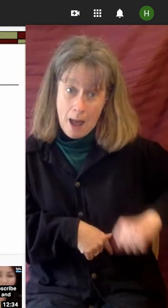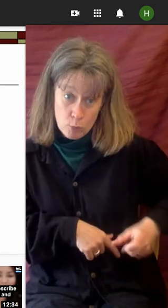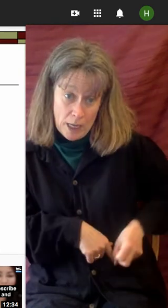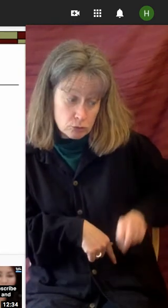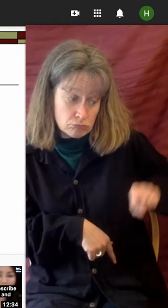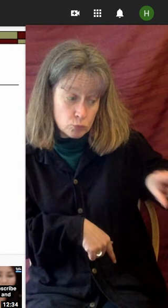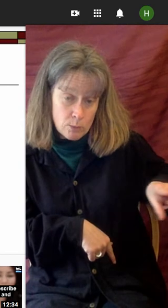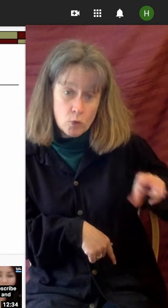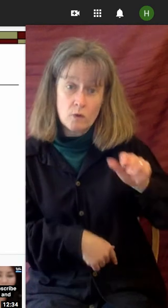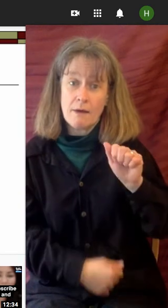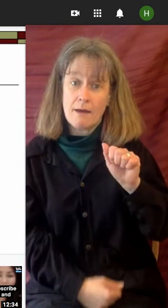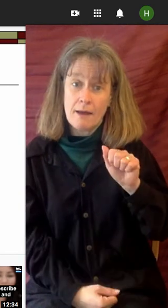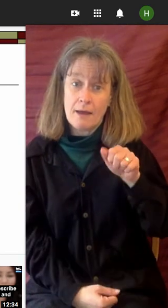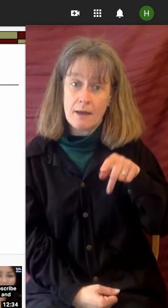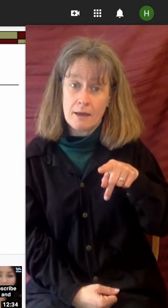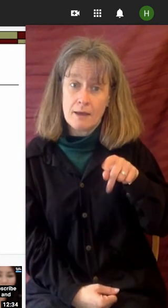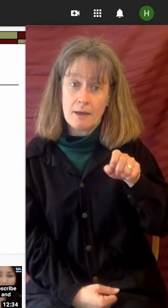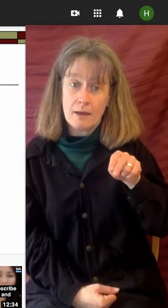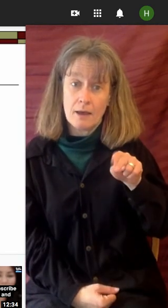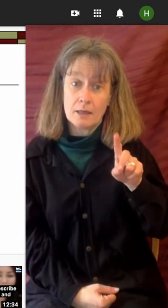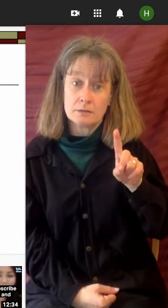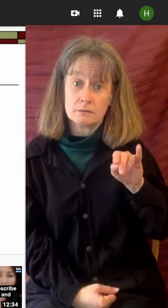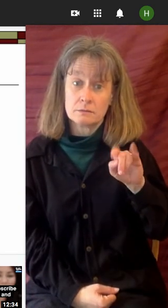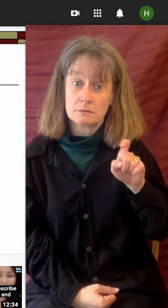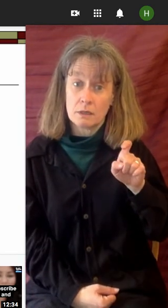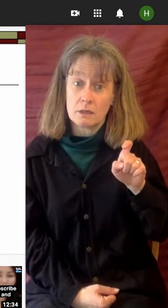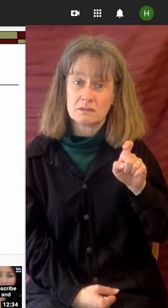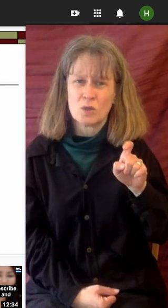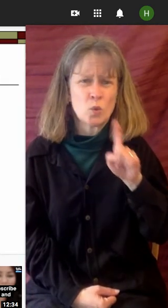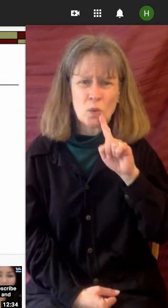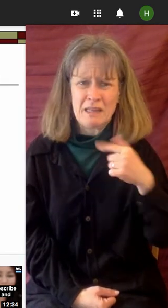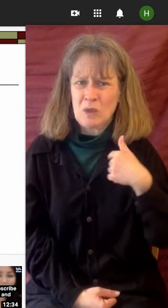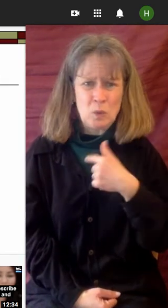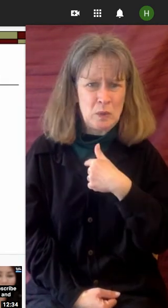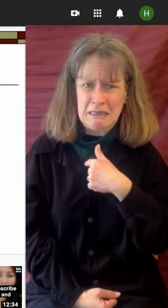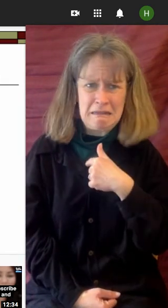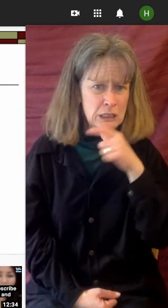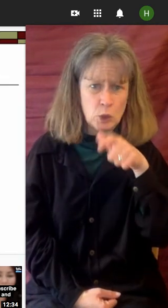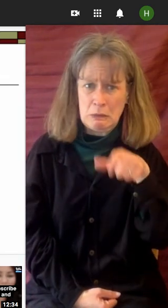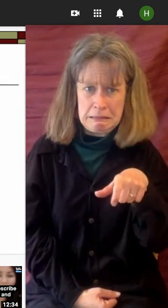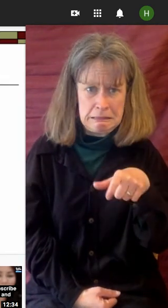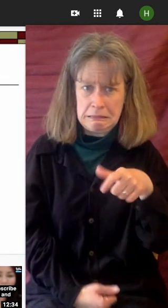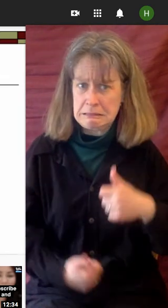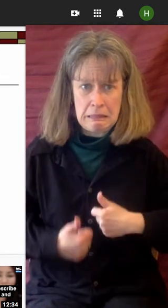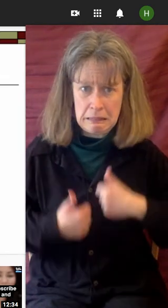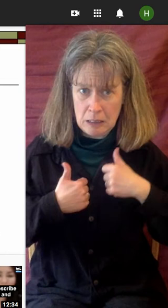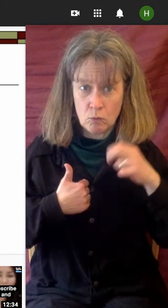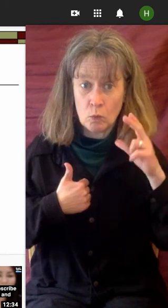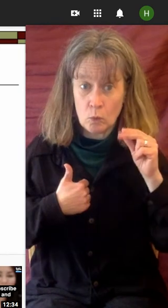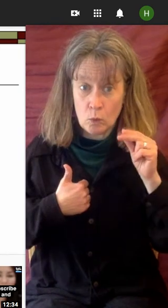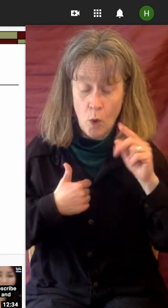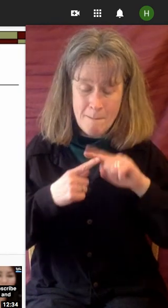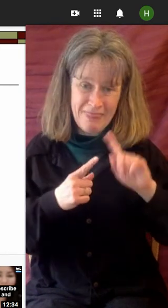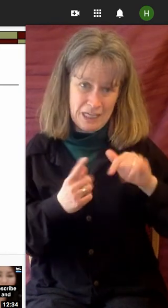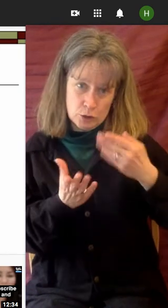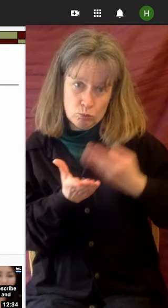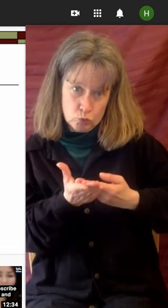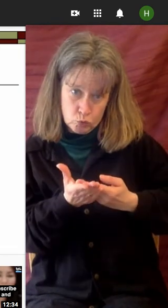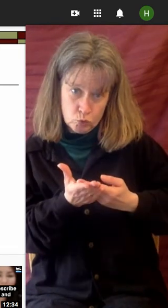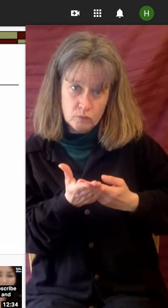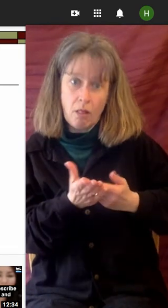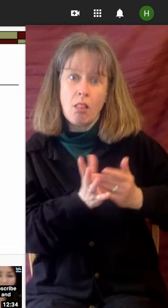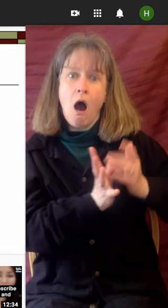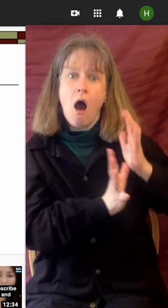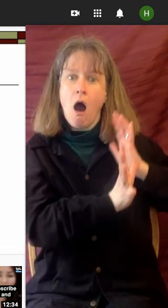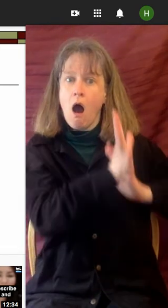thing, but it is evidence that maybe our diet, we evolved from a